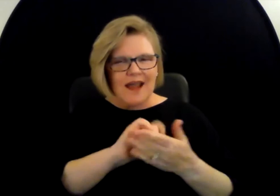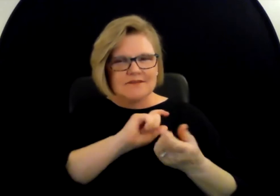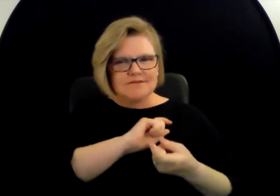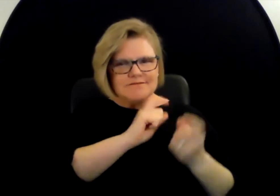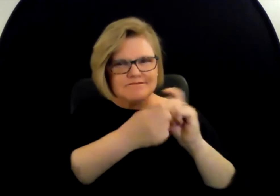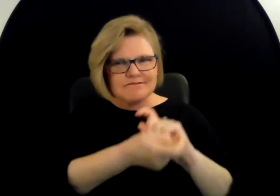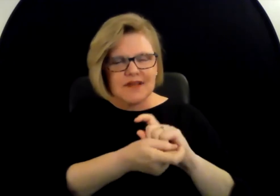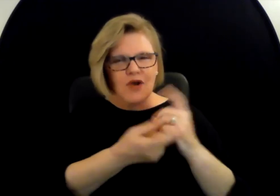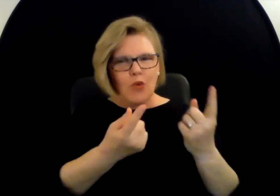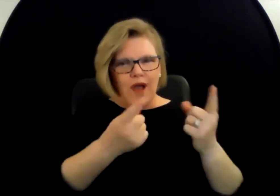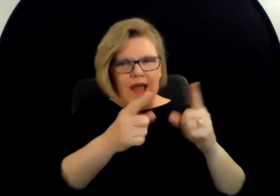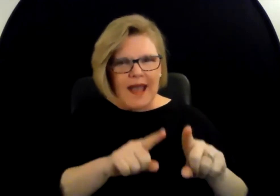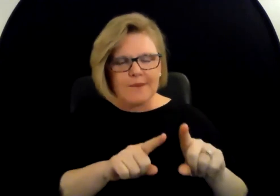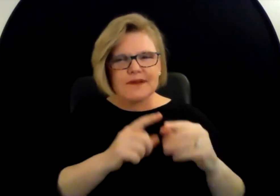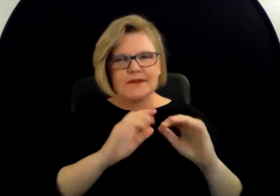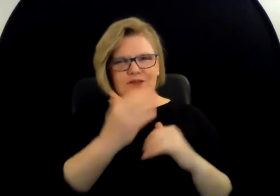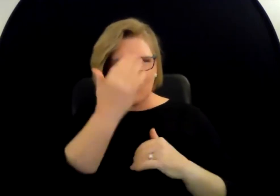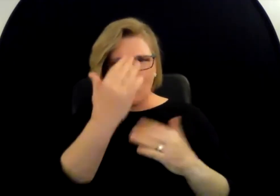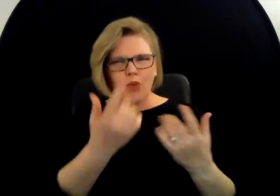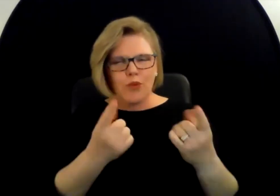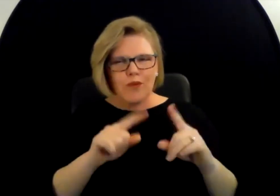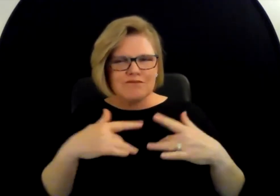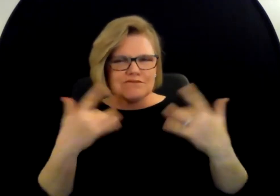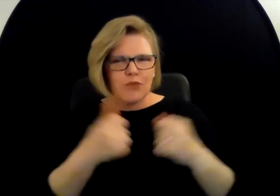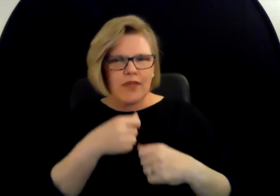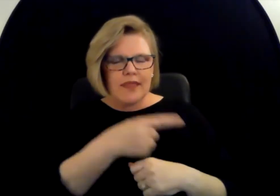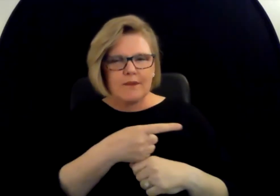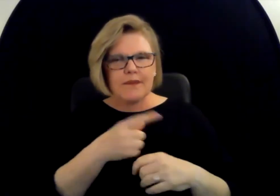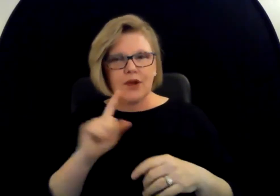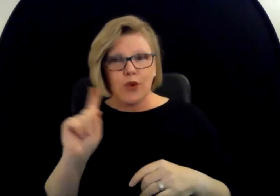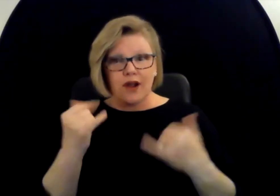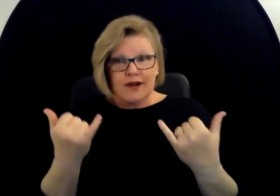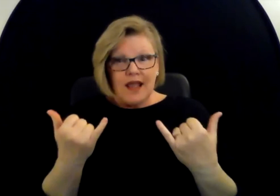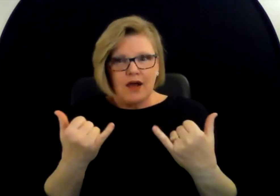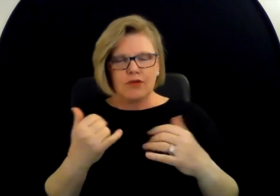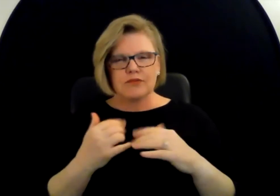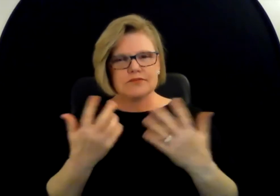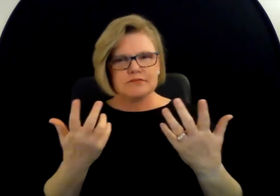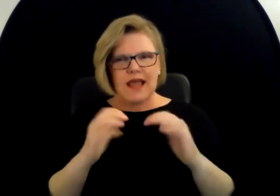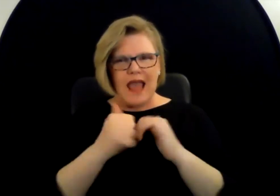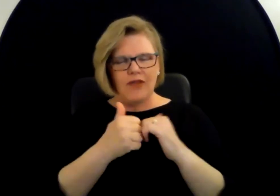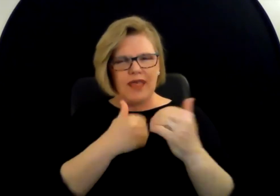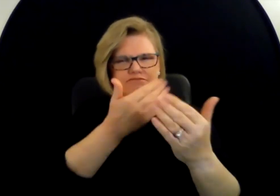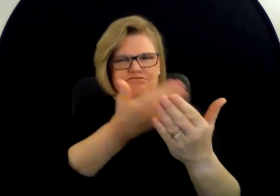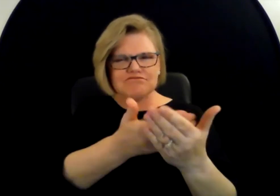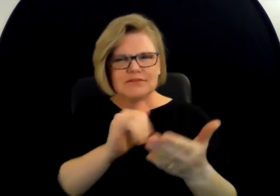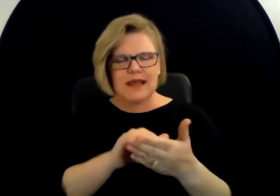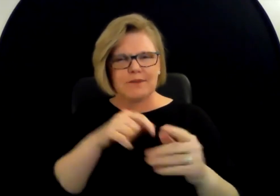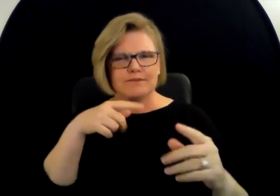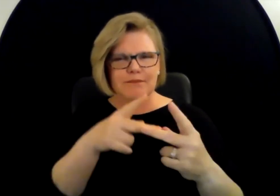their story and where they are right now, how we evolved to that point. And that really